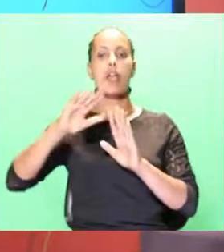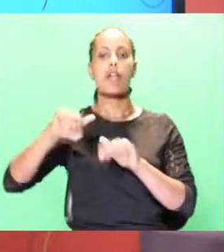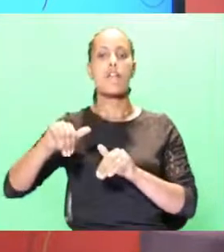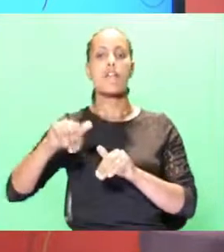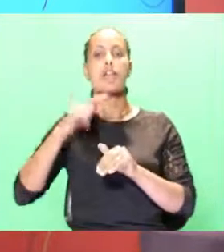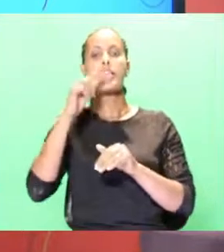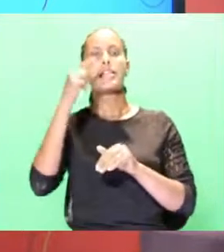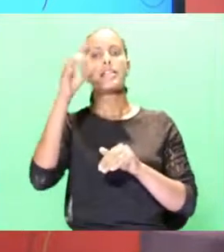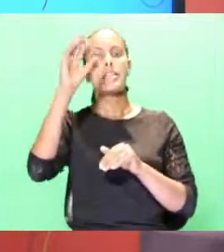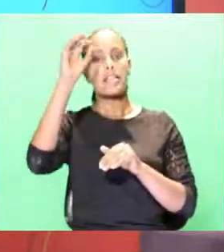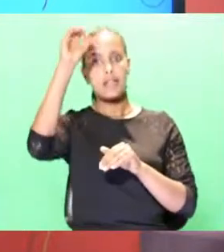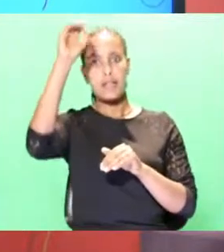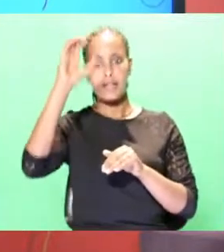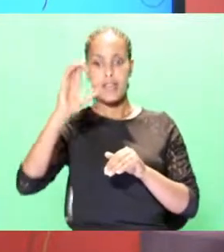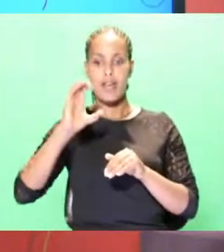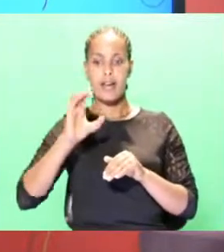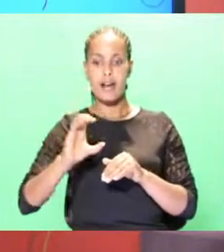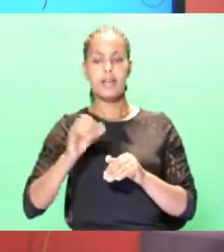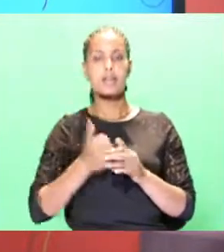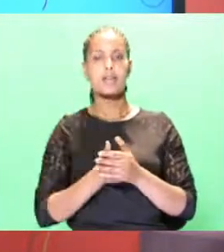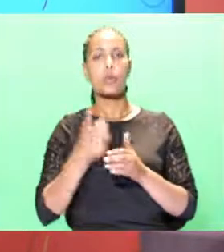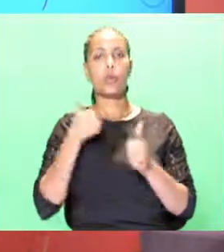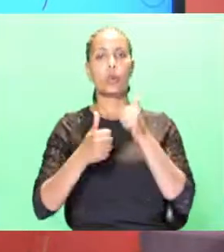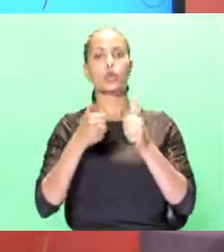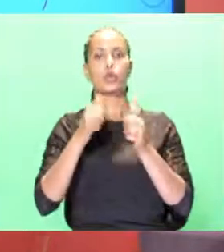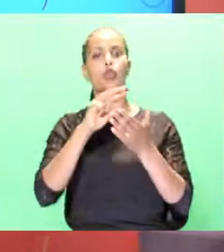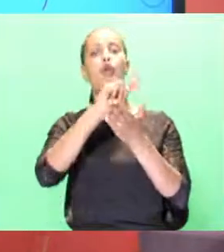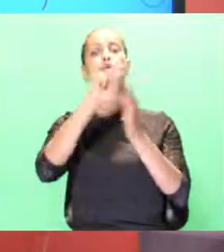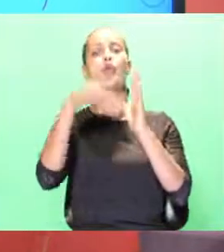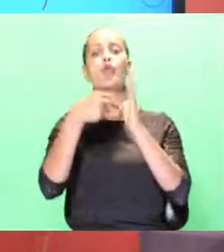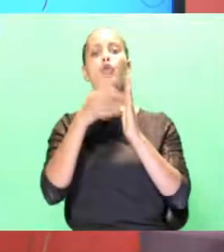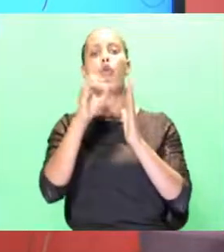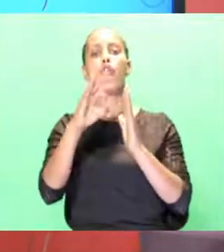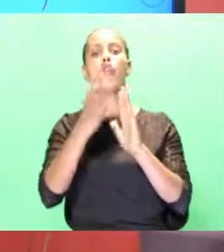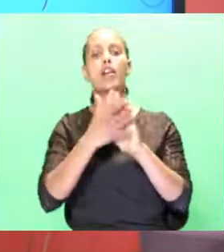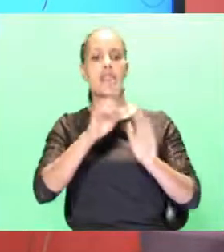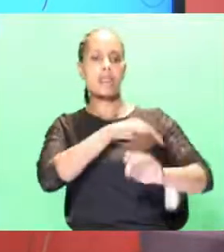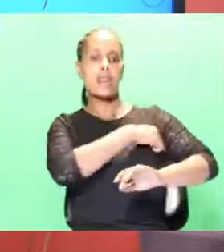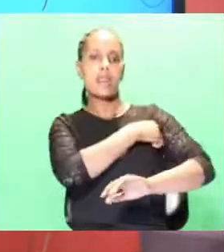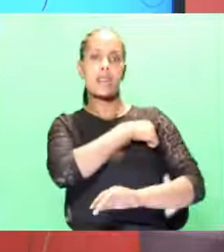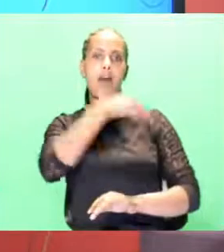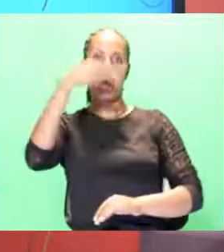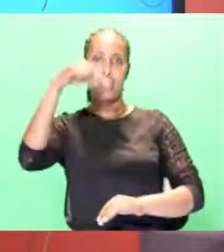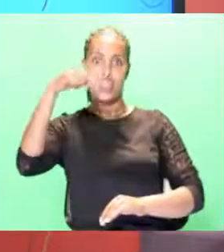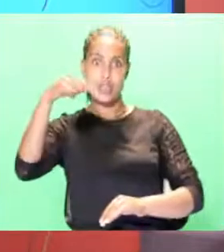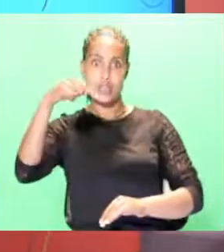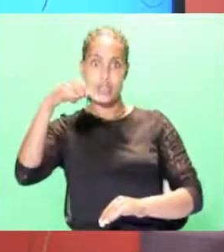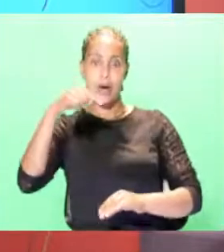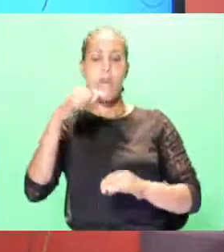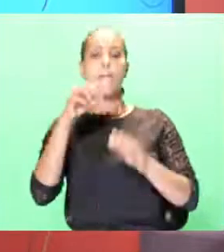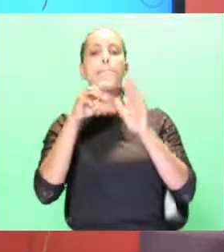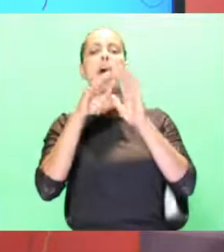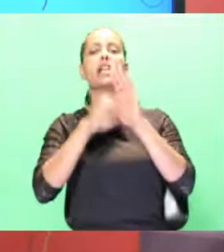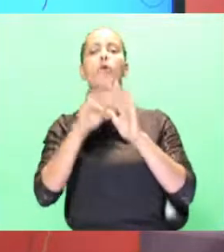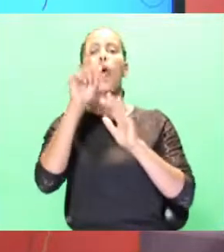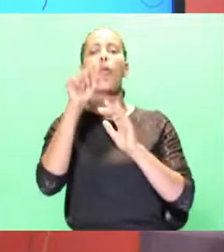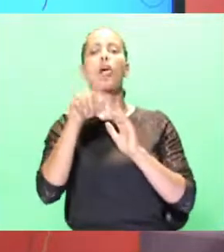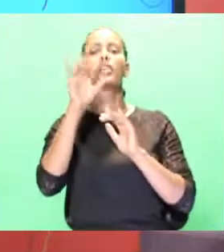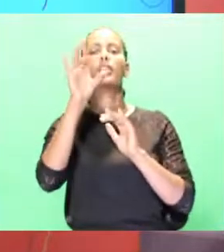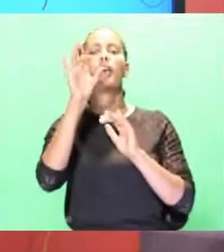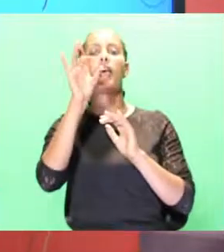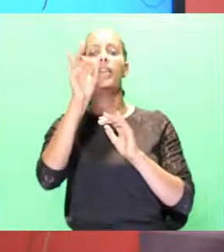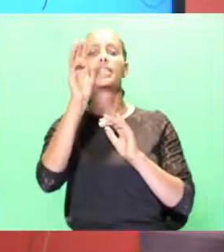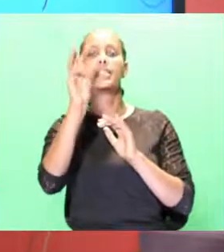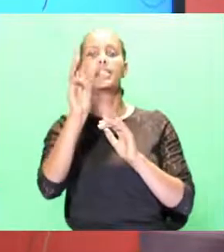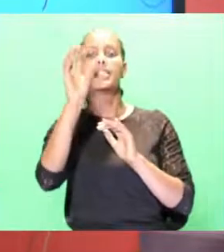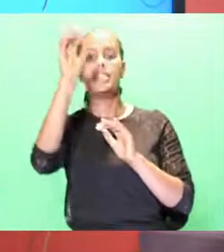with degree centigrade, which is the units of temperature. Therefore, minus 1.86